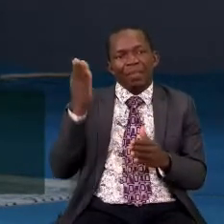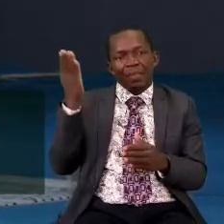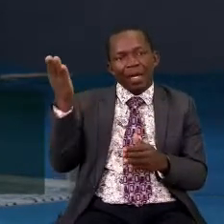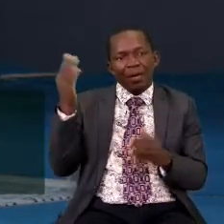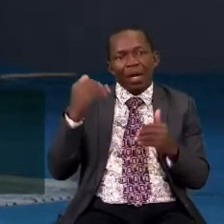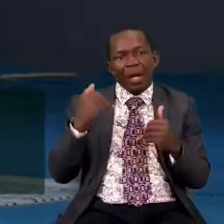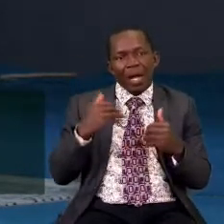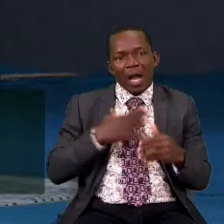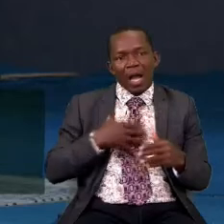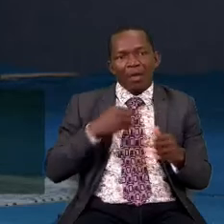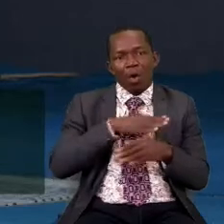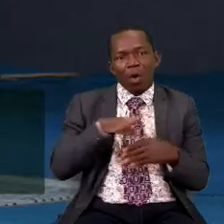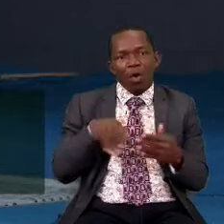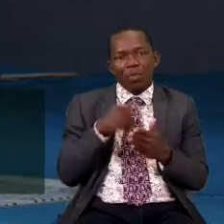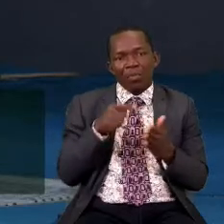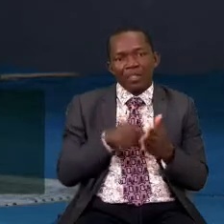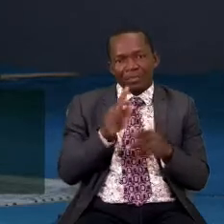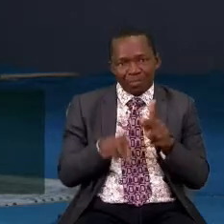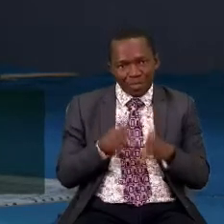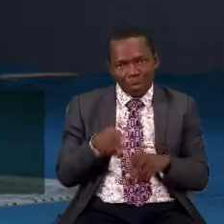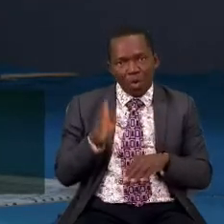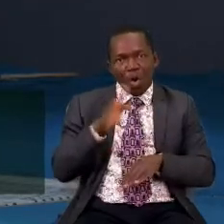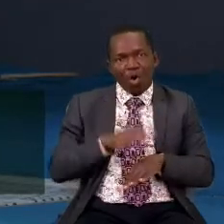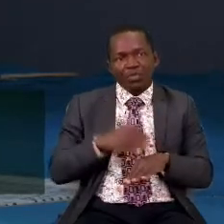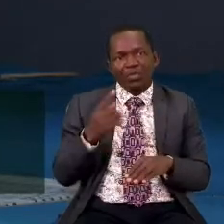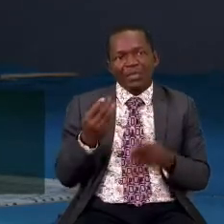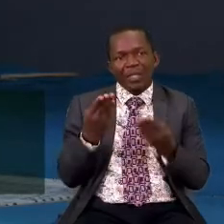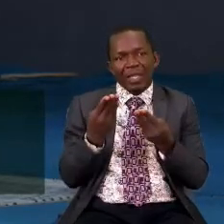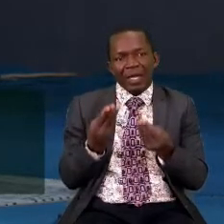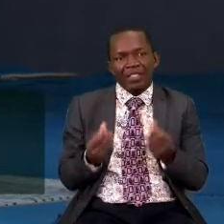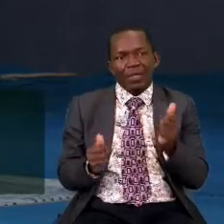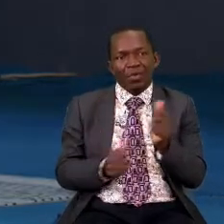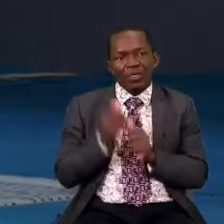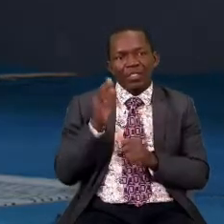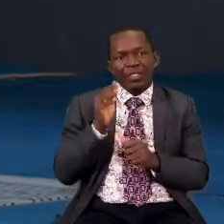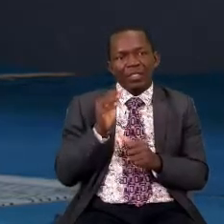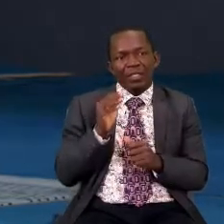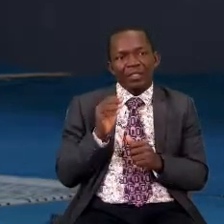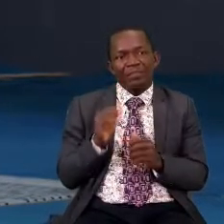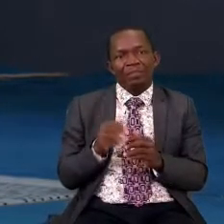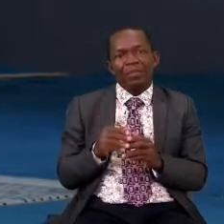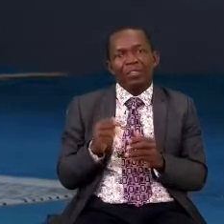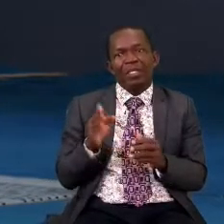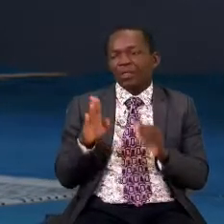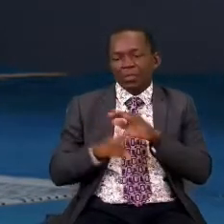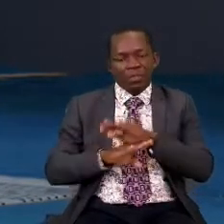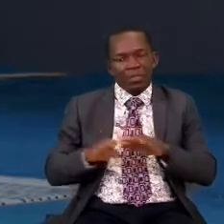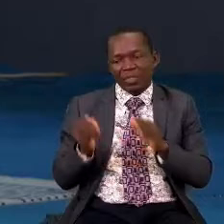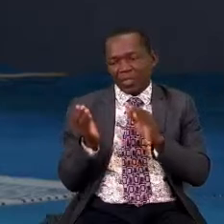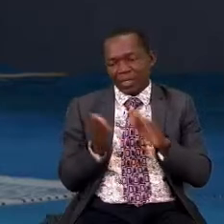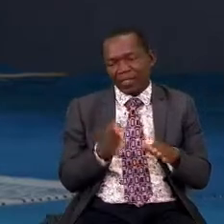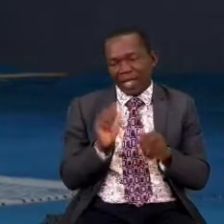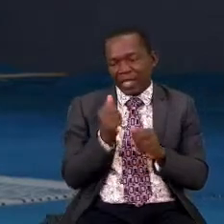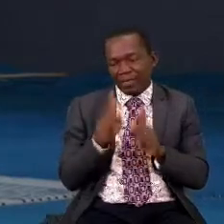anyone behind. Remember what Moses told Pharaoh? Not a hoof will be left